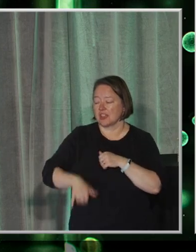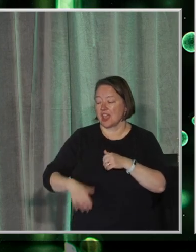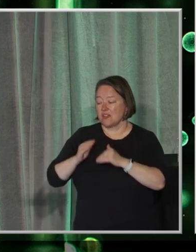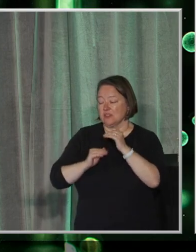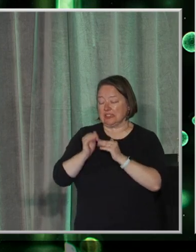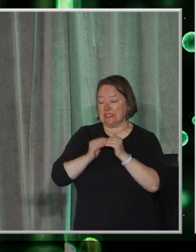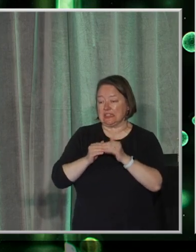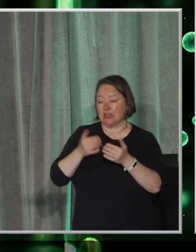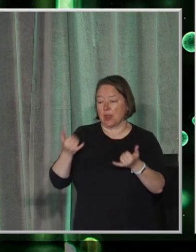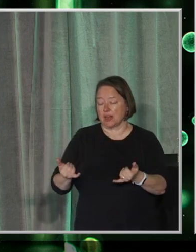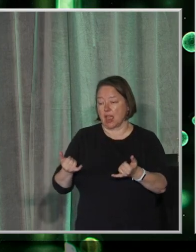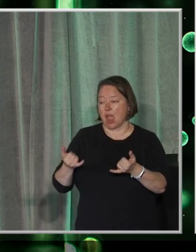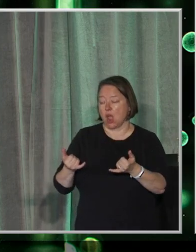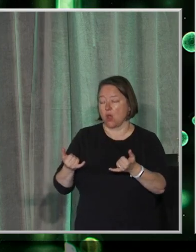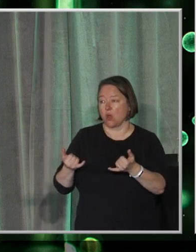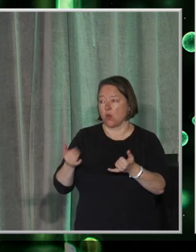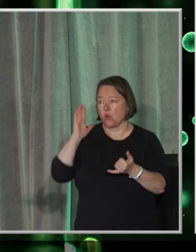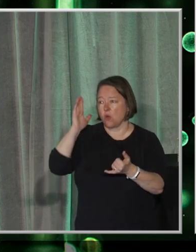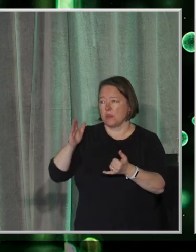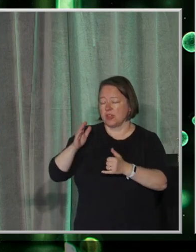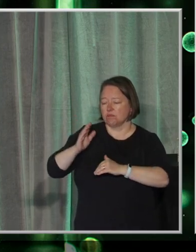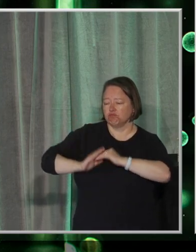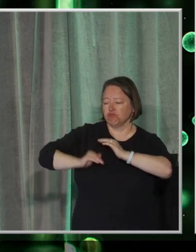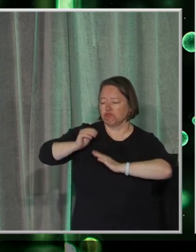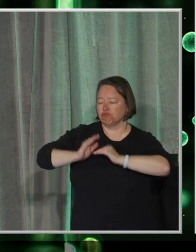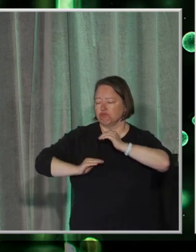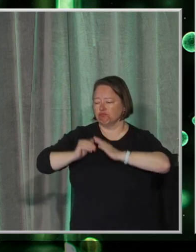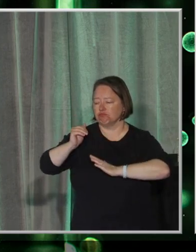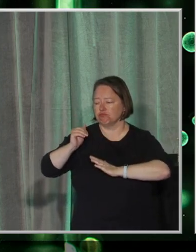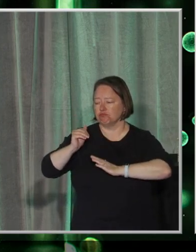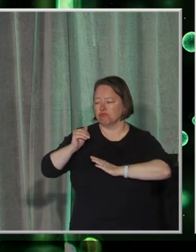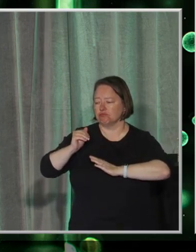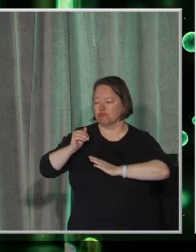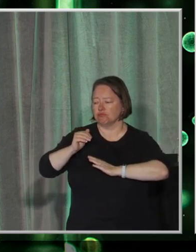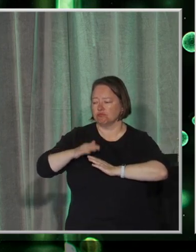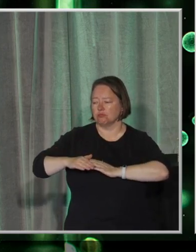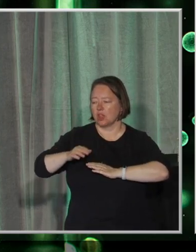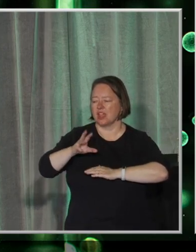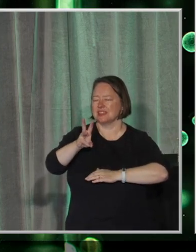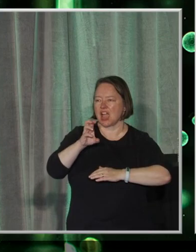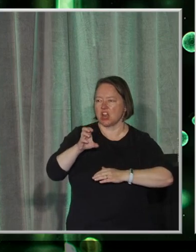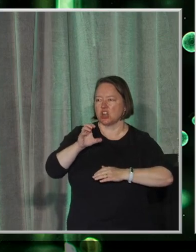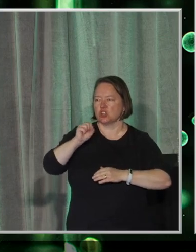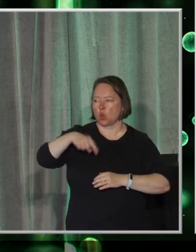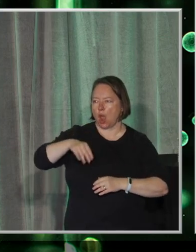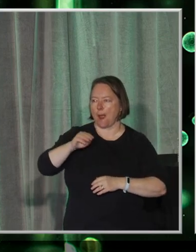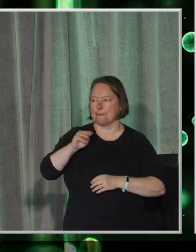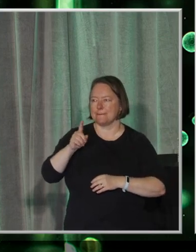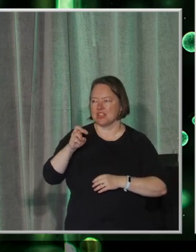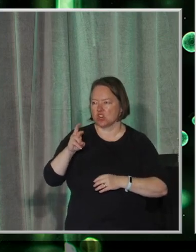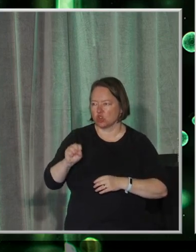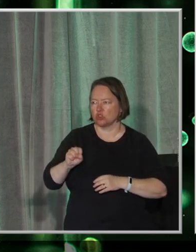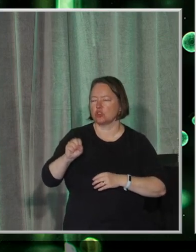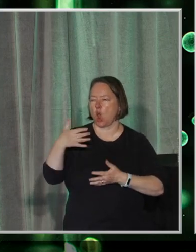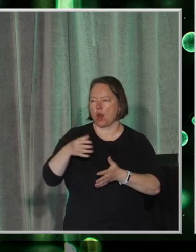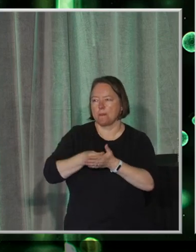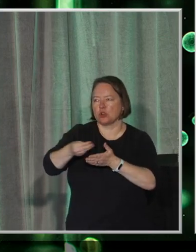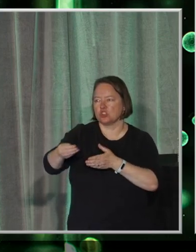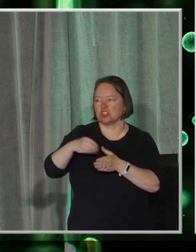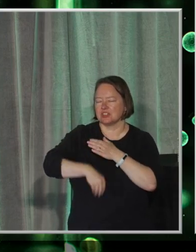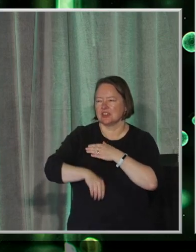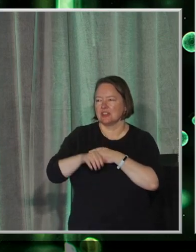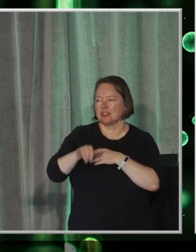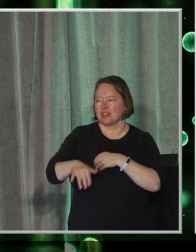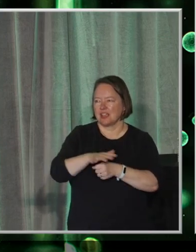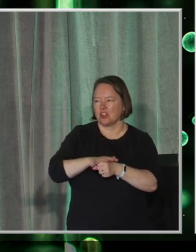actually, right now, we'll be constructing it to a land of 600 square meters that we have already purchased in Dar es Salaam.